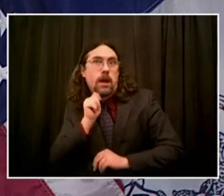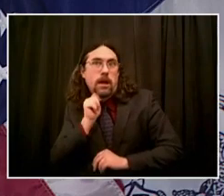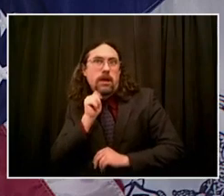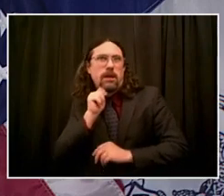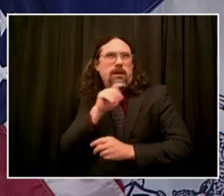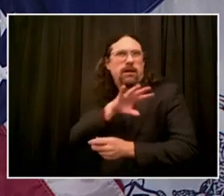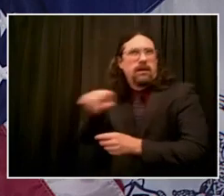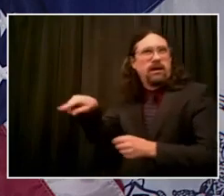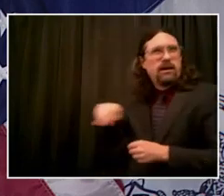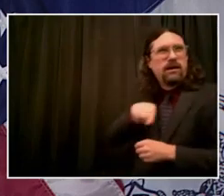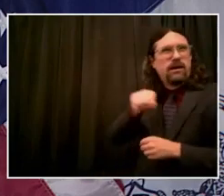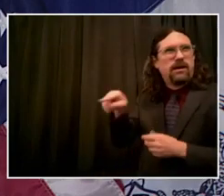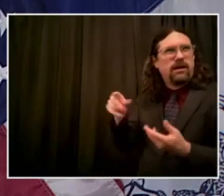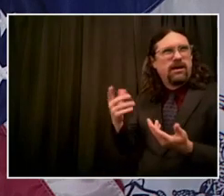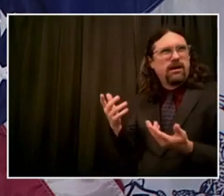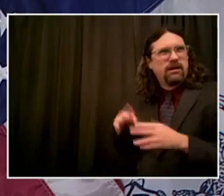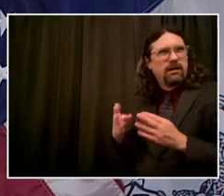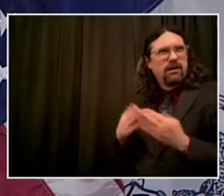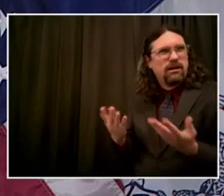and